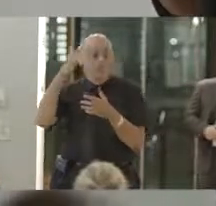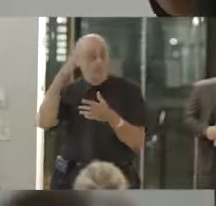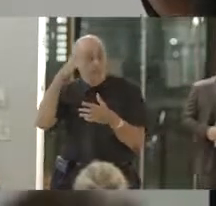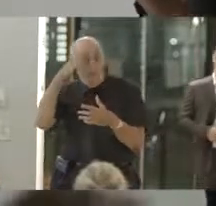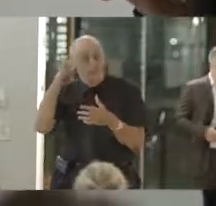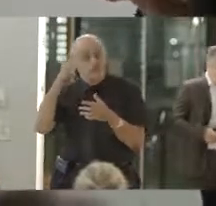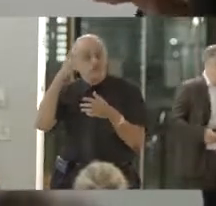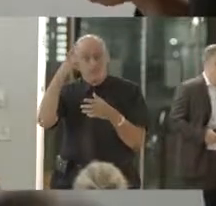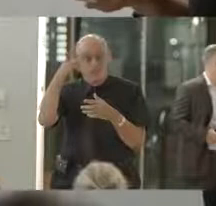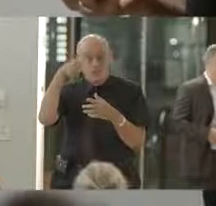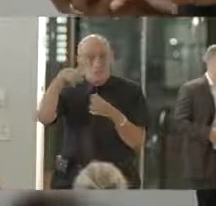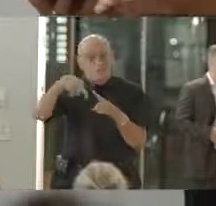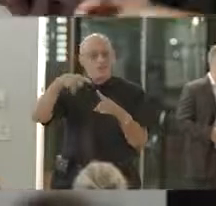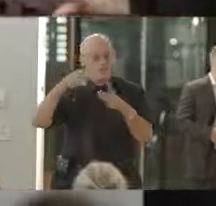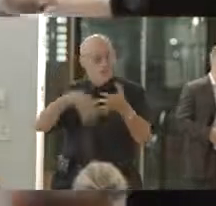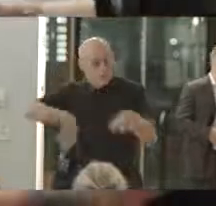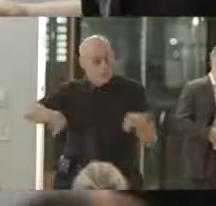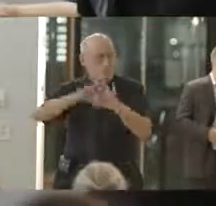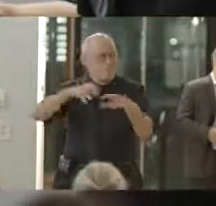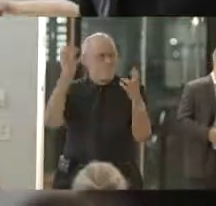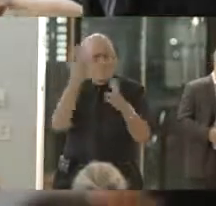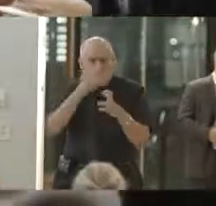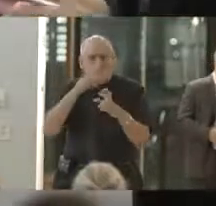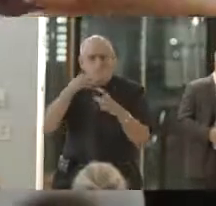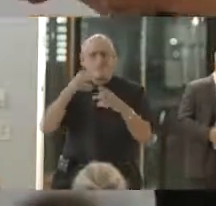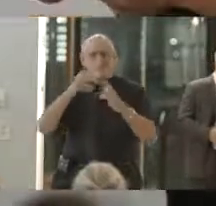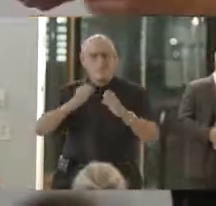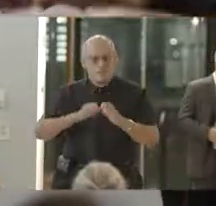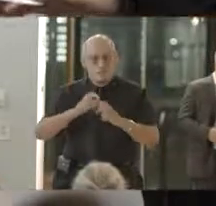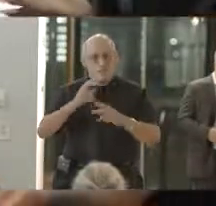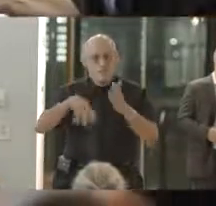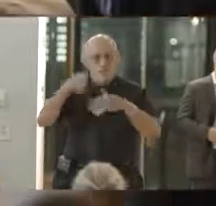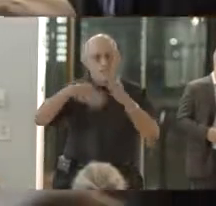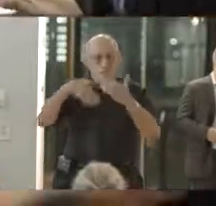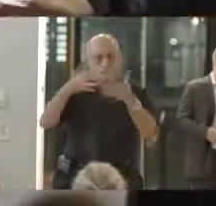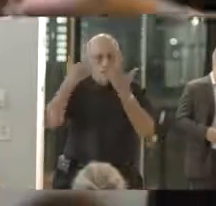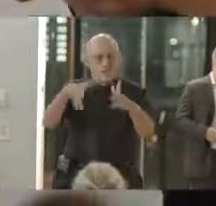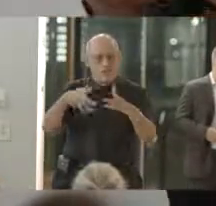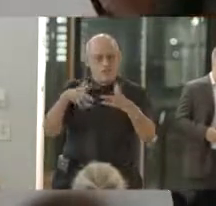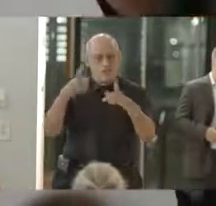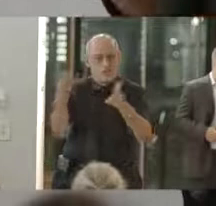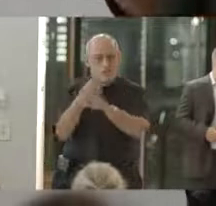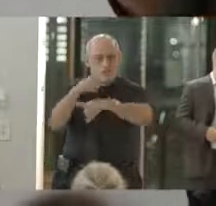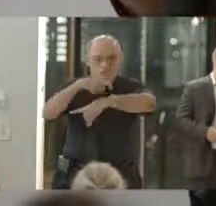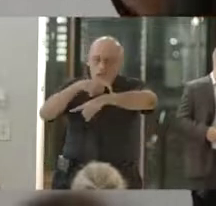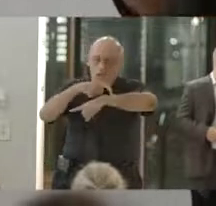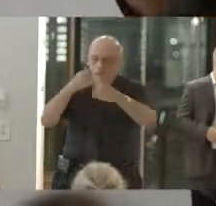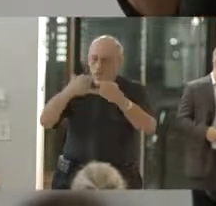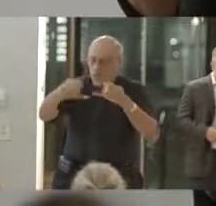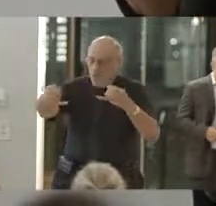so critical, because the urgency is there to get the projects done, get them done in a timely way.